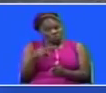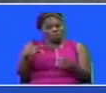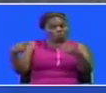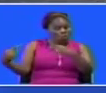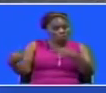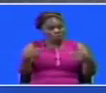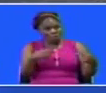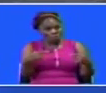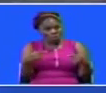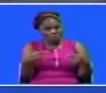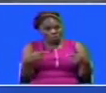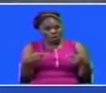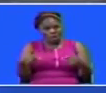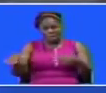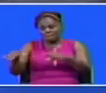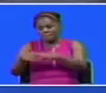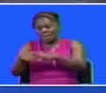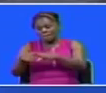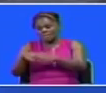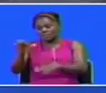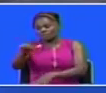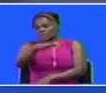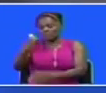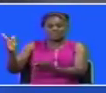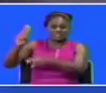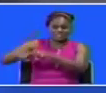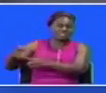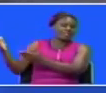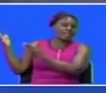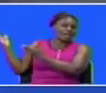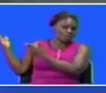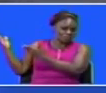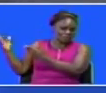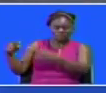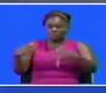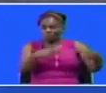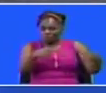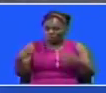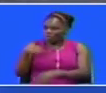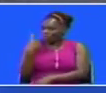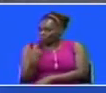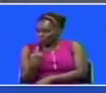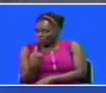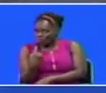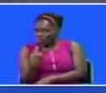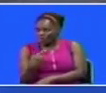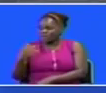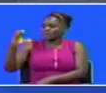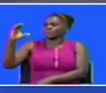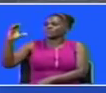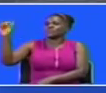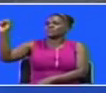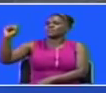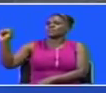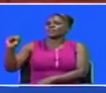fighting these same members of parliament who are sitting here. You are going to be fighting the government,